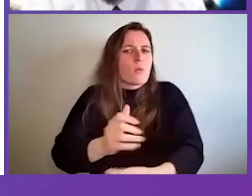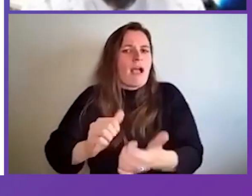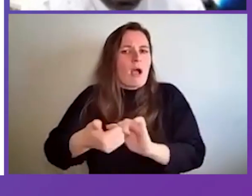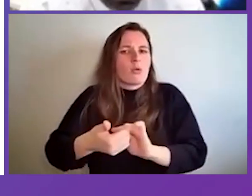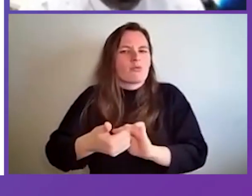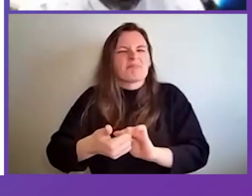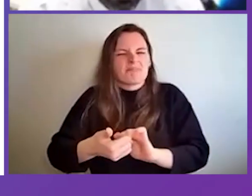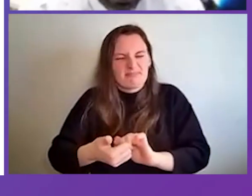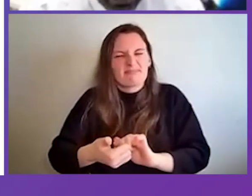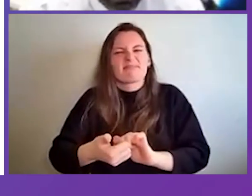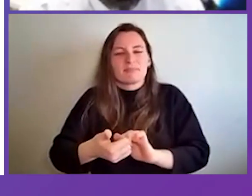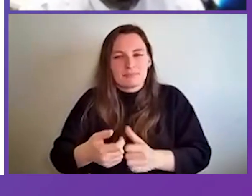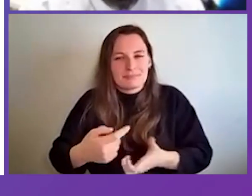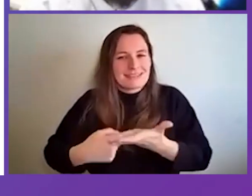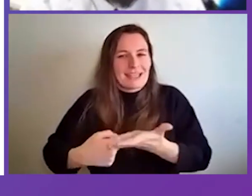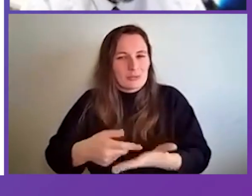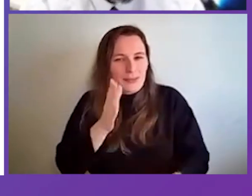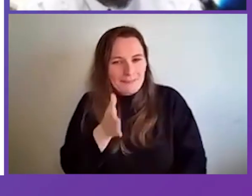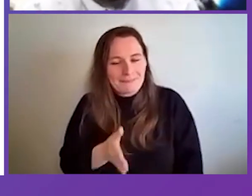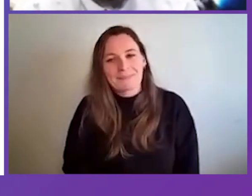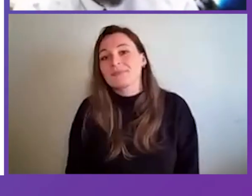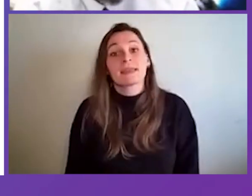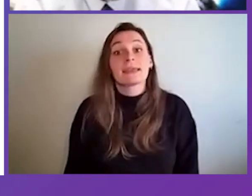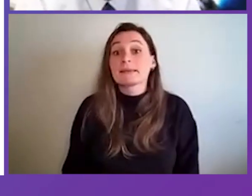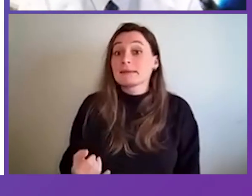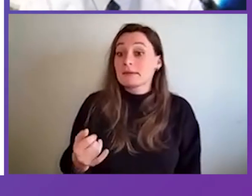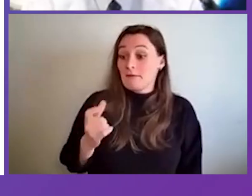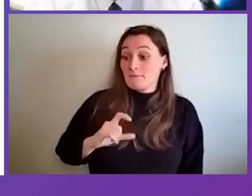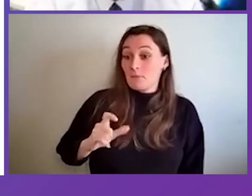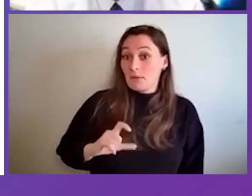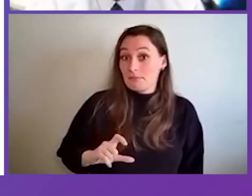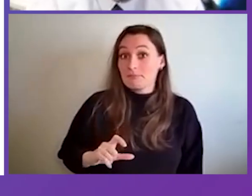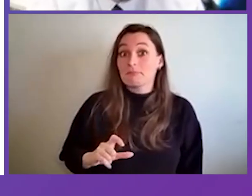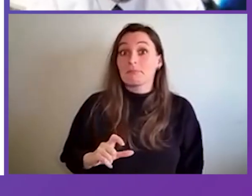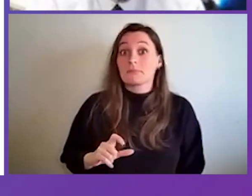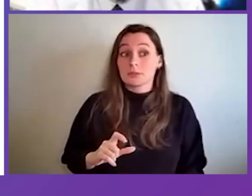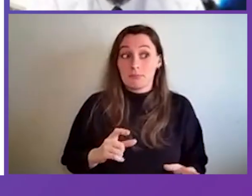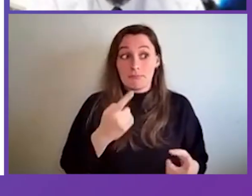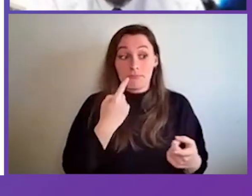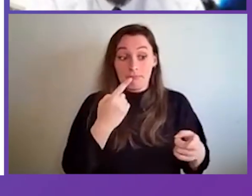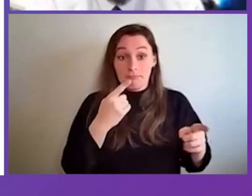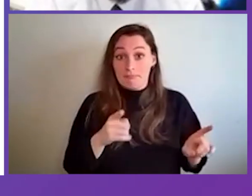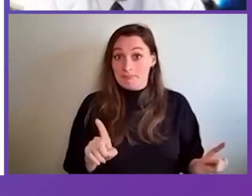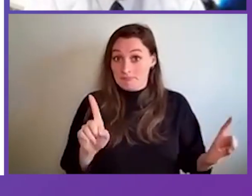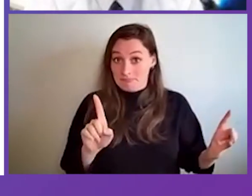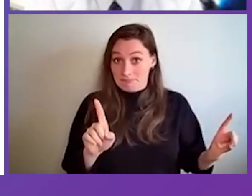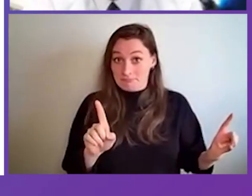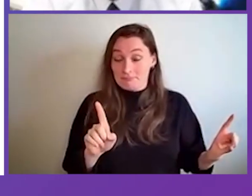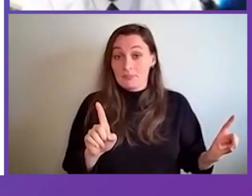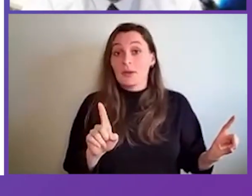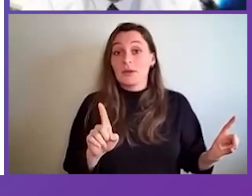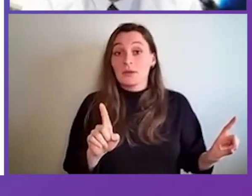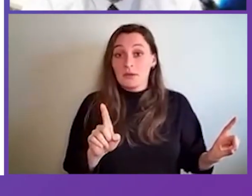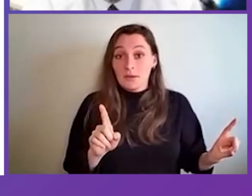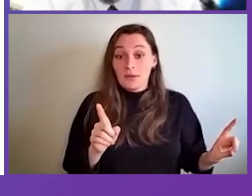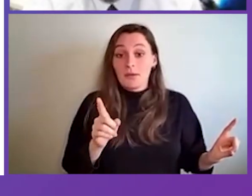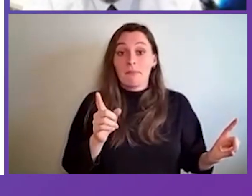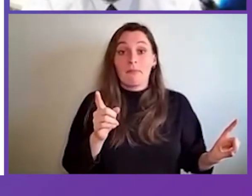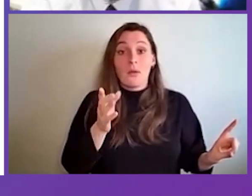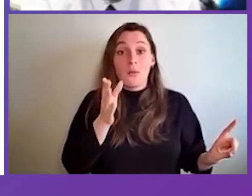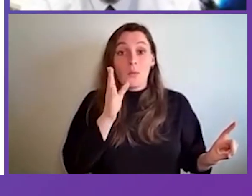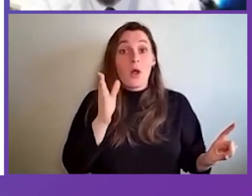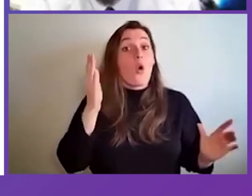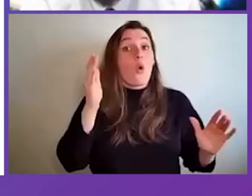If that forum goes well this year, we are planning to run a conference on the same topic